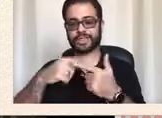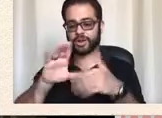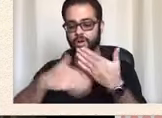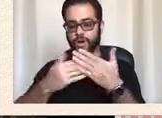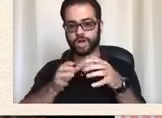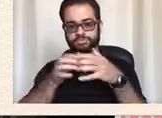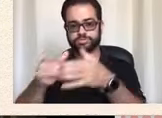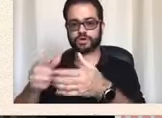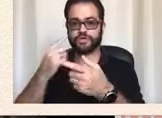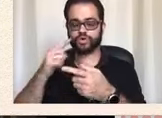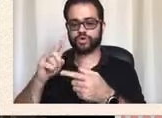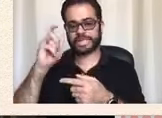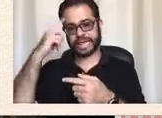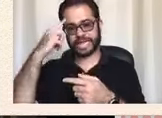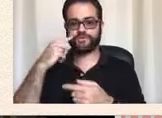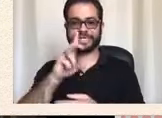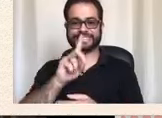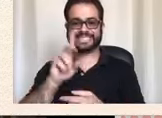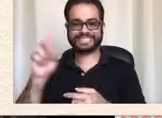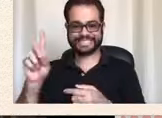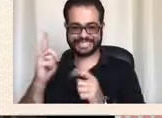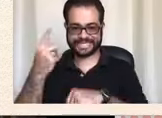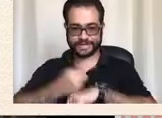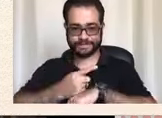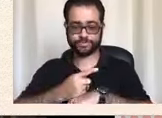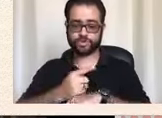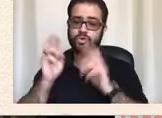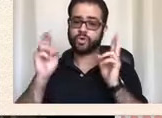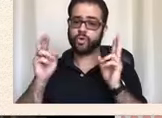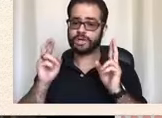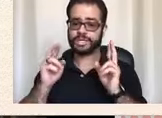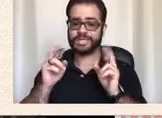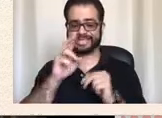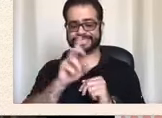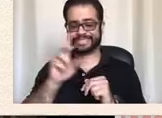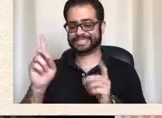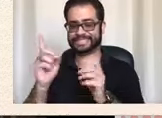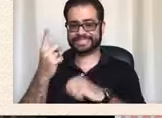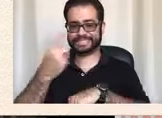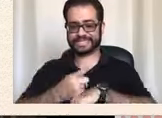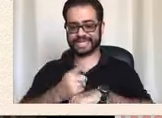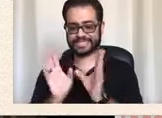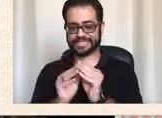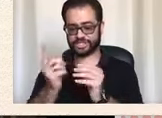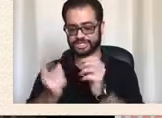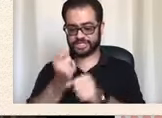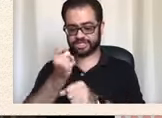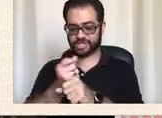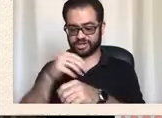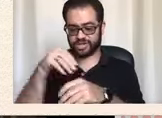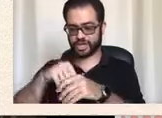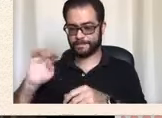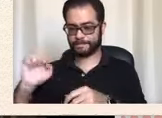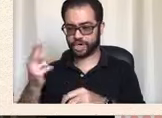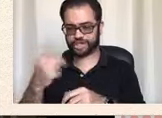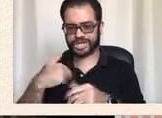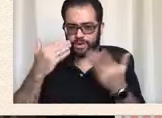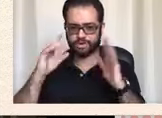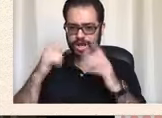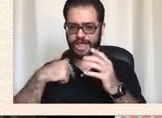Day. And so hopefully, because the DD Day session this year is going to be in March, I don't have a date yet, because